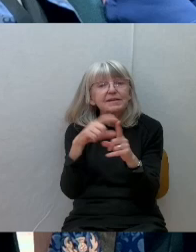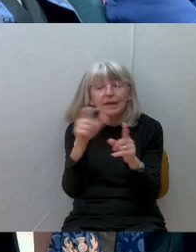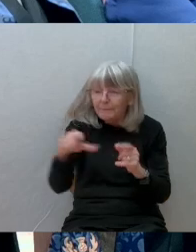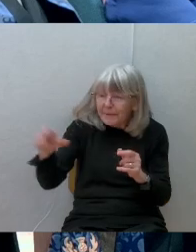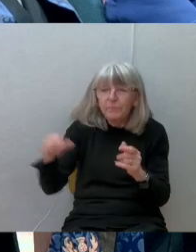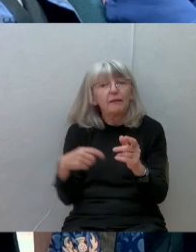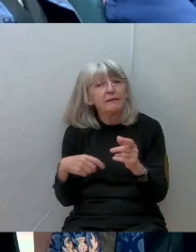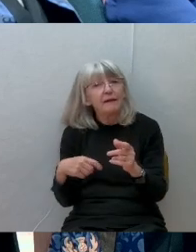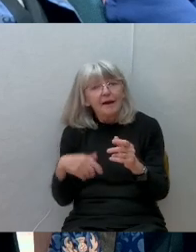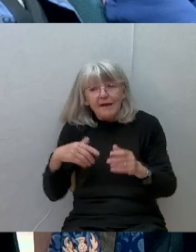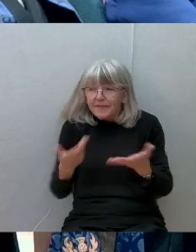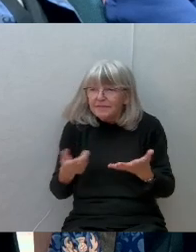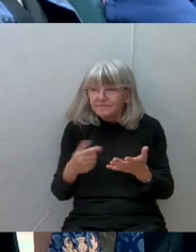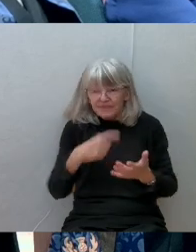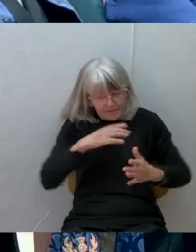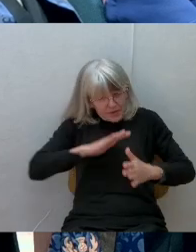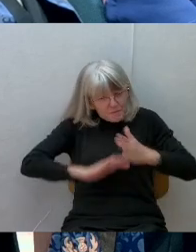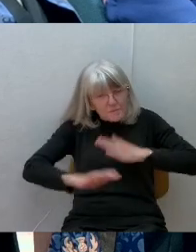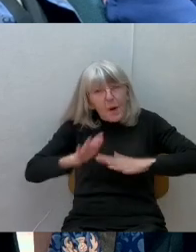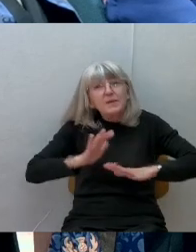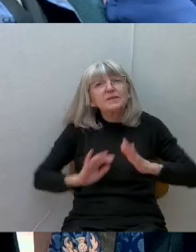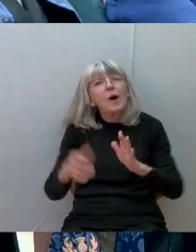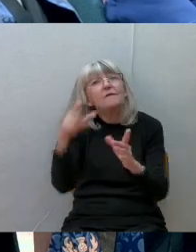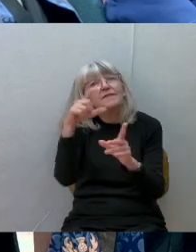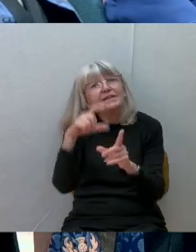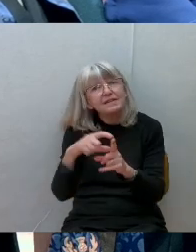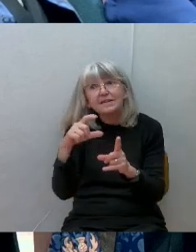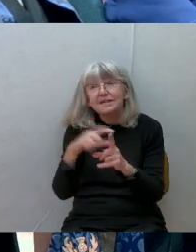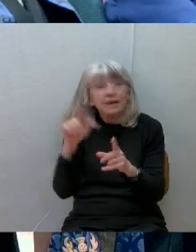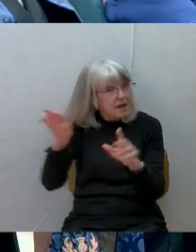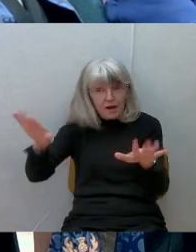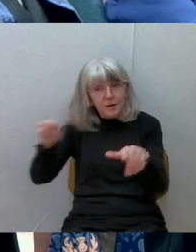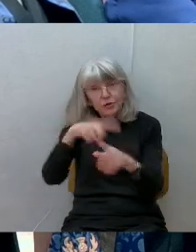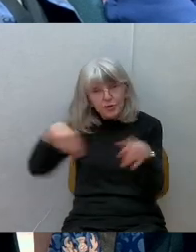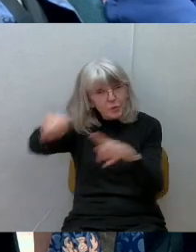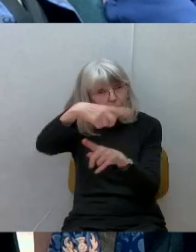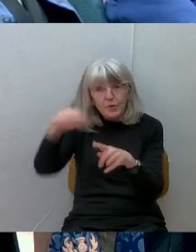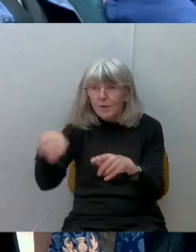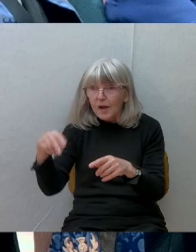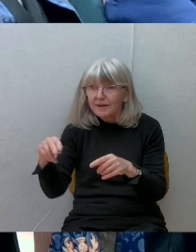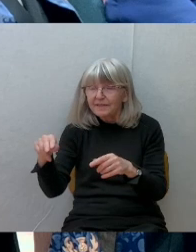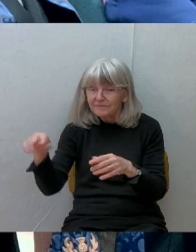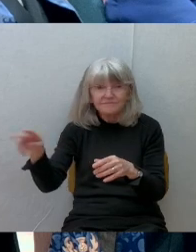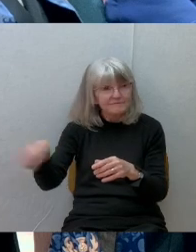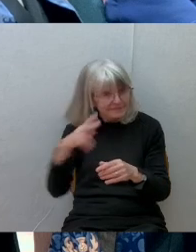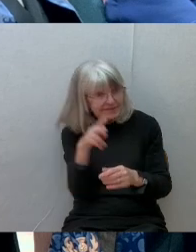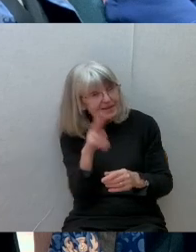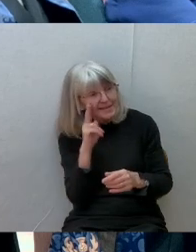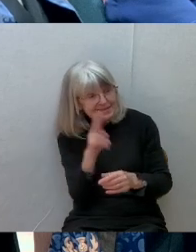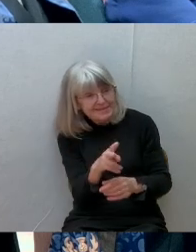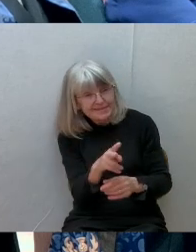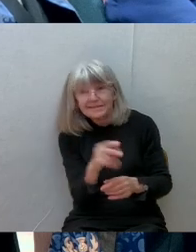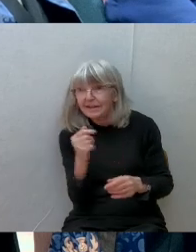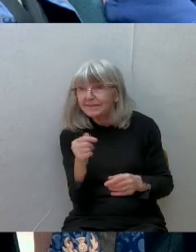to the ethos of Dundee, and you'll have seen that during your time here in our university, in our city. We've